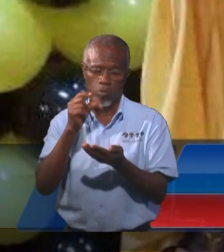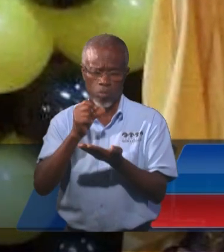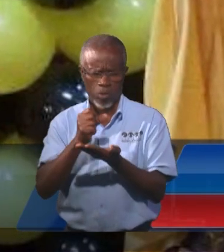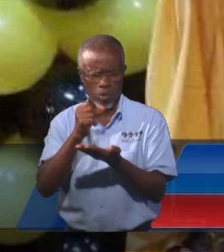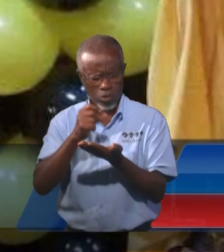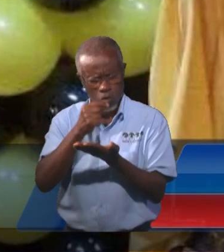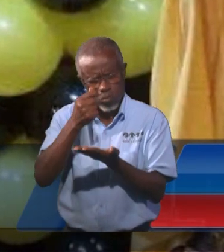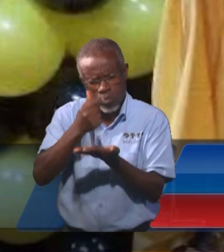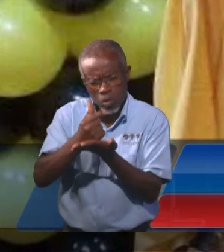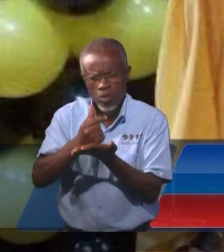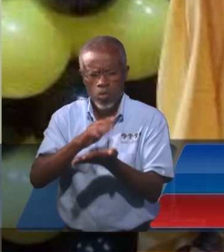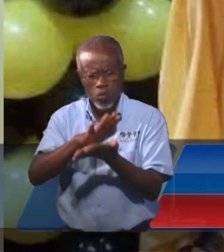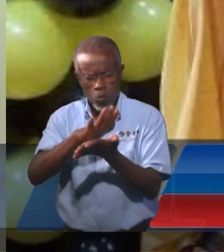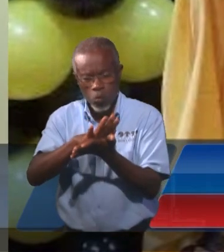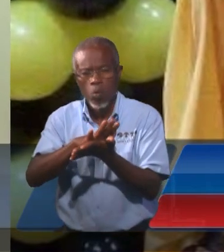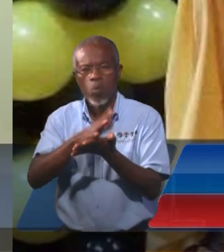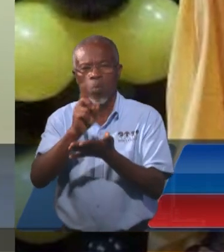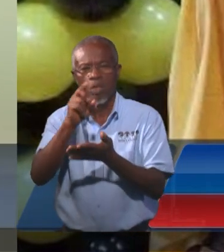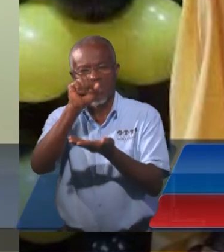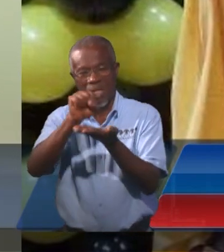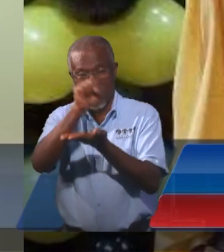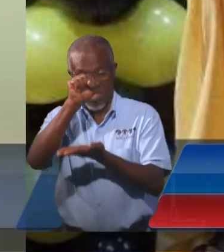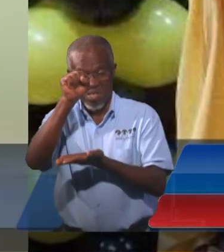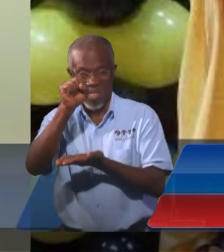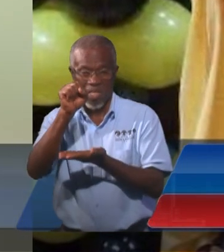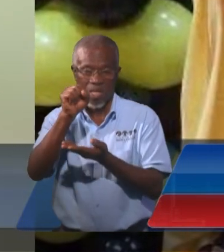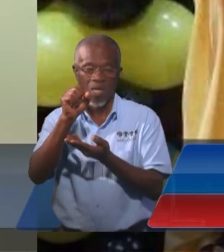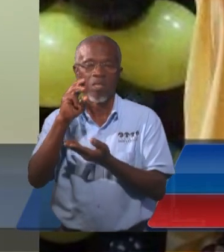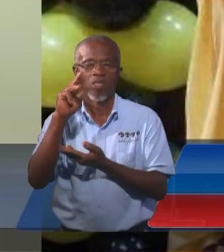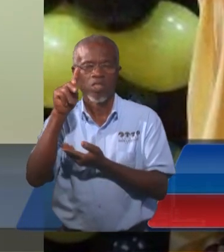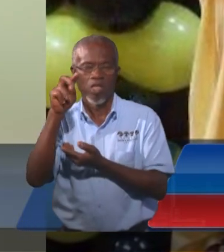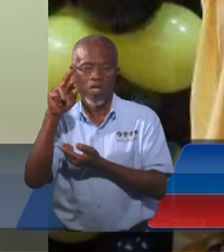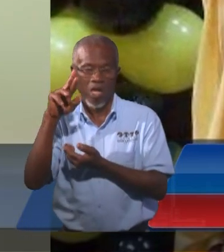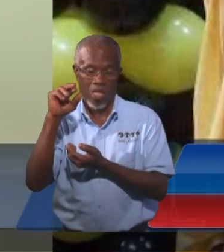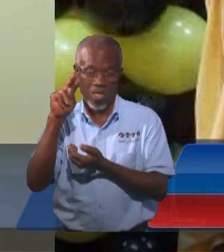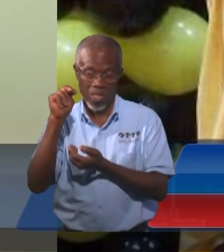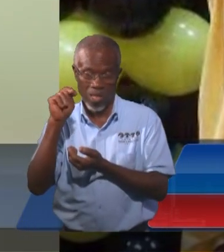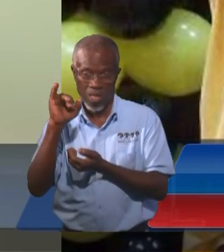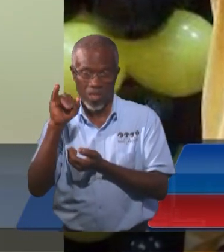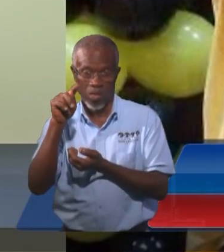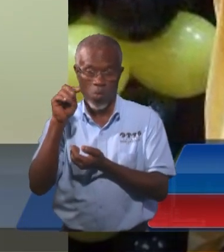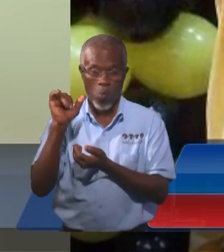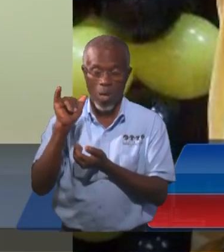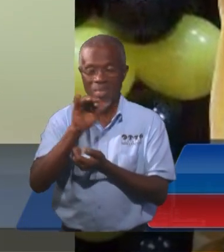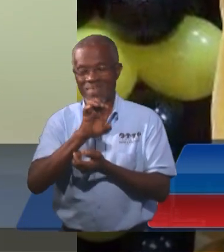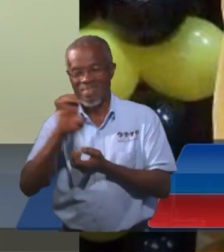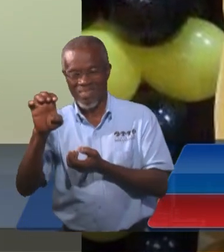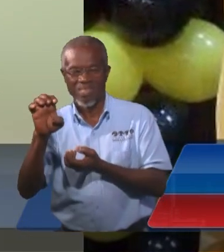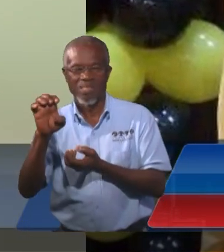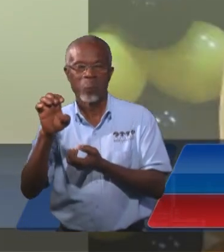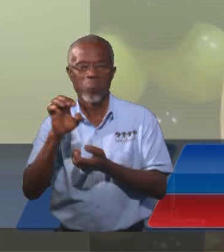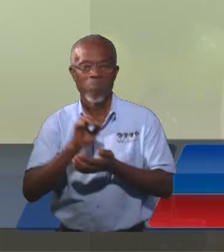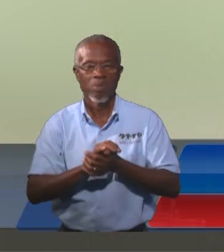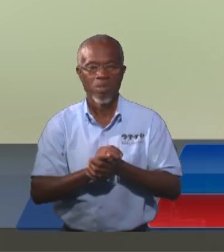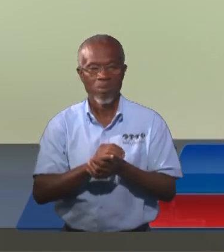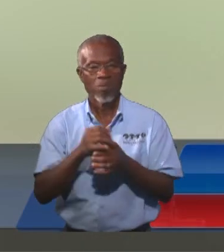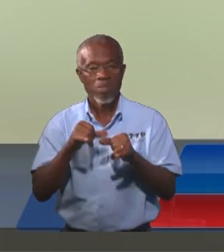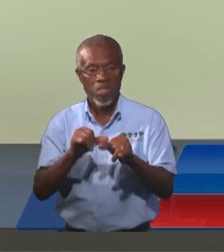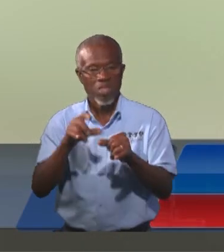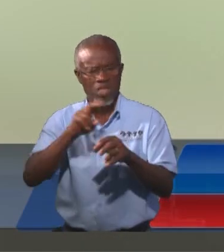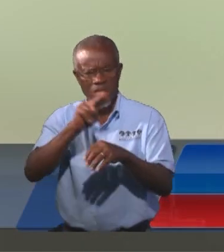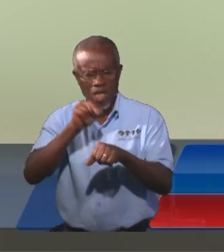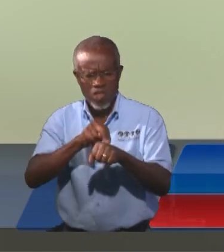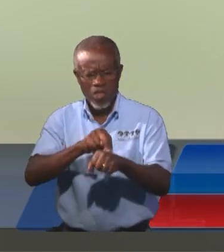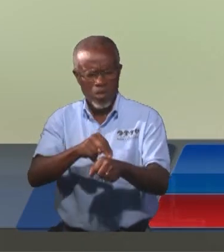Charford courts in Port of Spain, Malachi recounts that he was always academically inclined. He says this natural knack